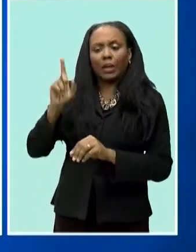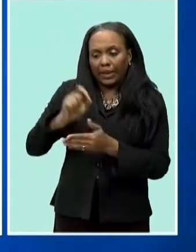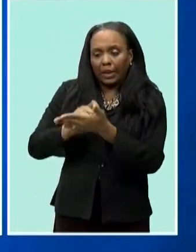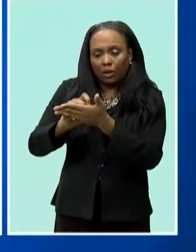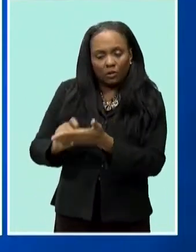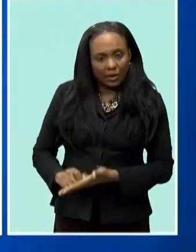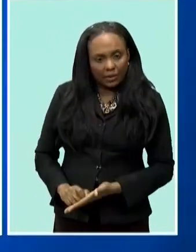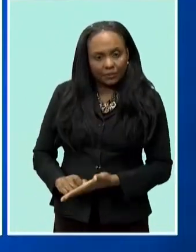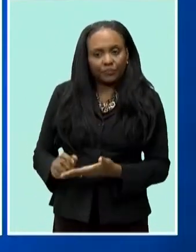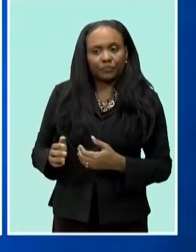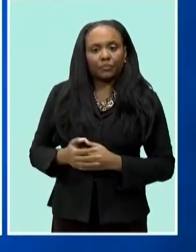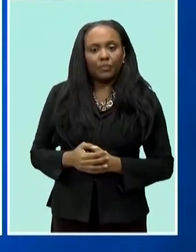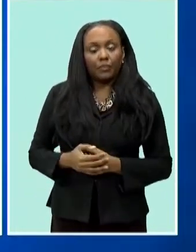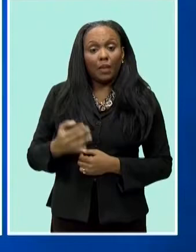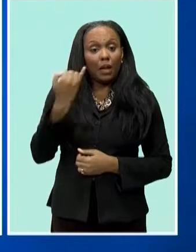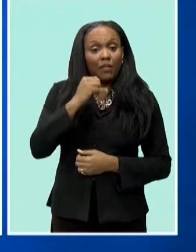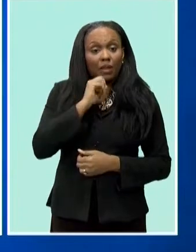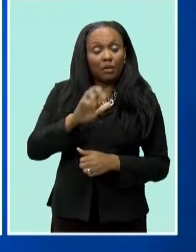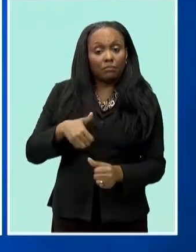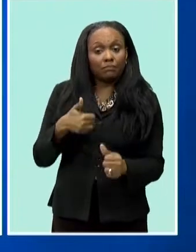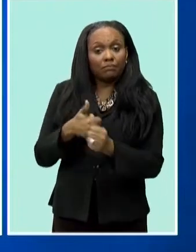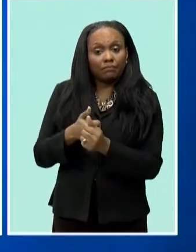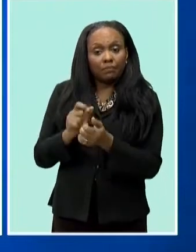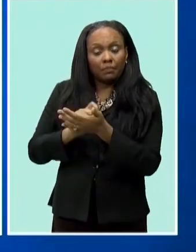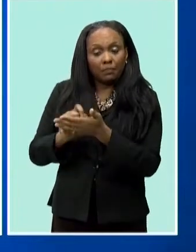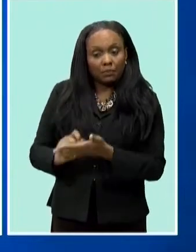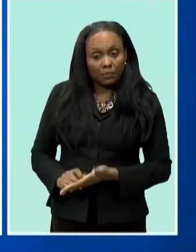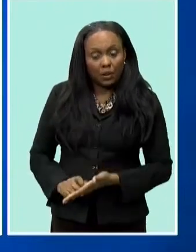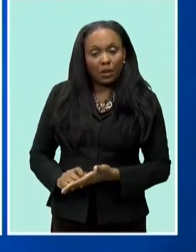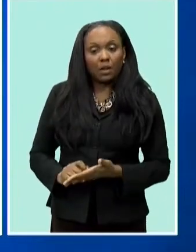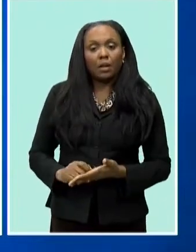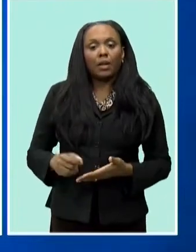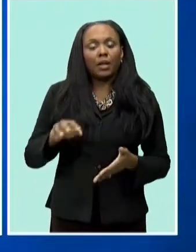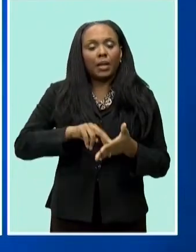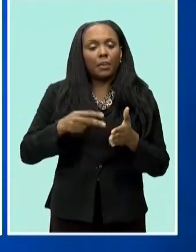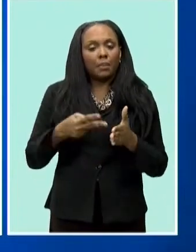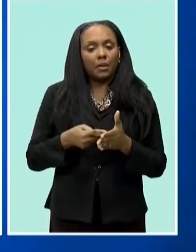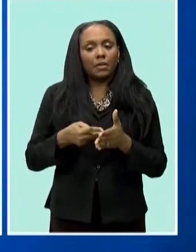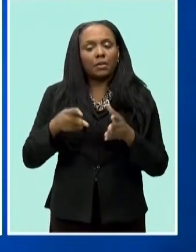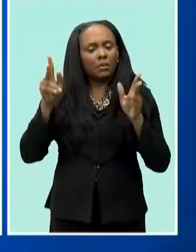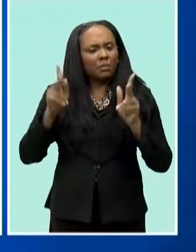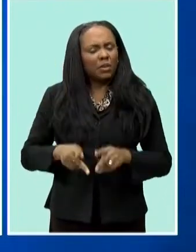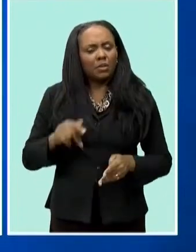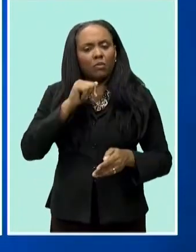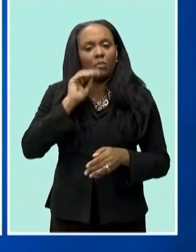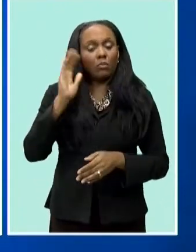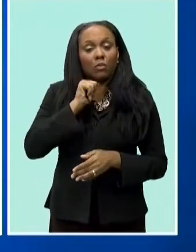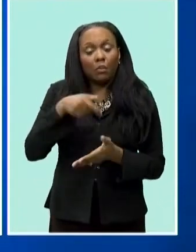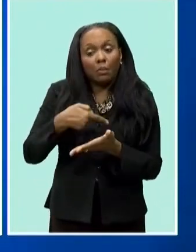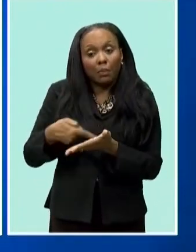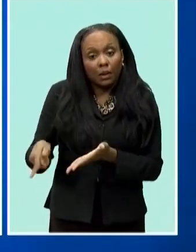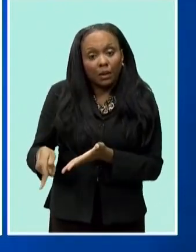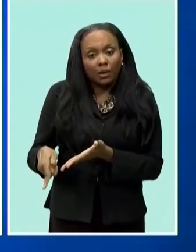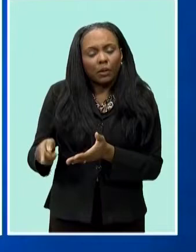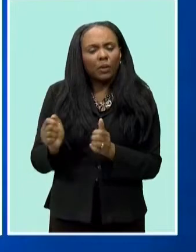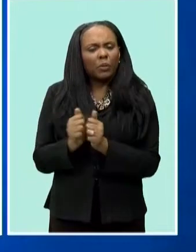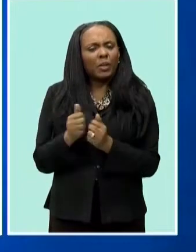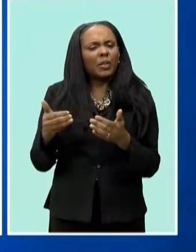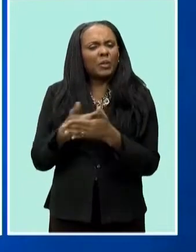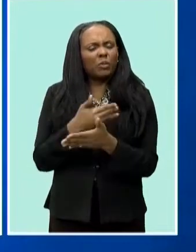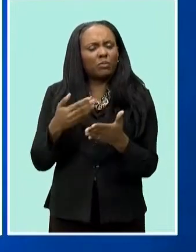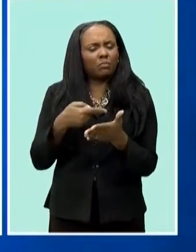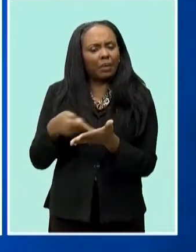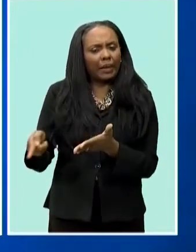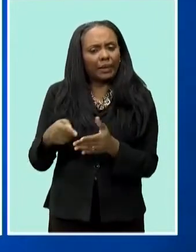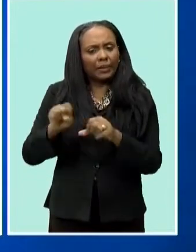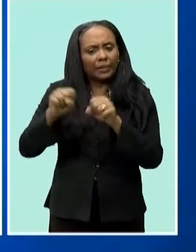someone will not get put on Smart Stream to be paid. So as a consequence, sometimes to ensure that that